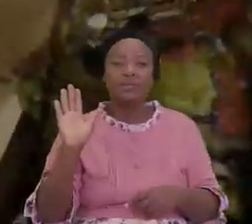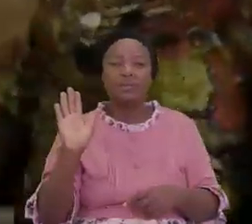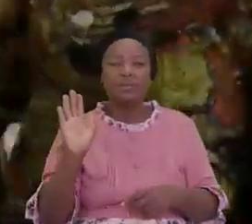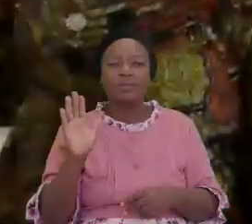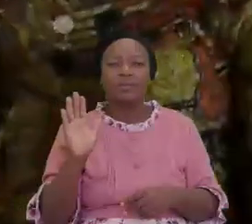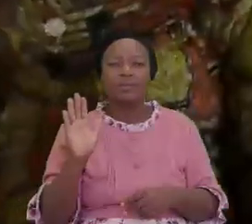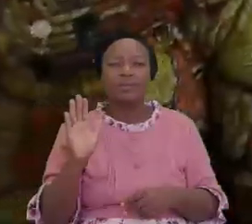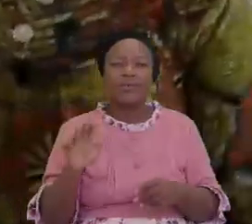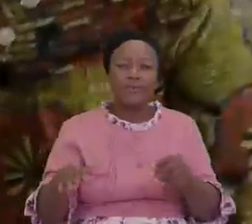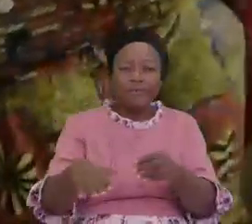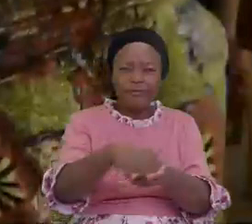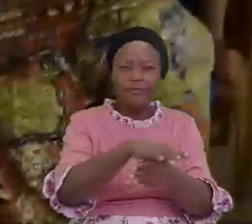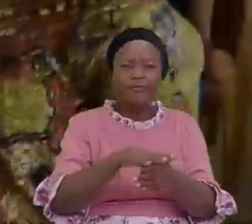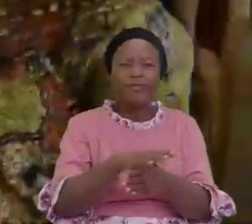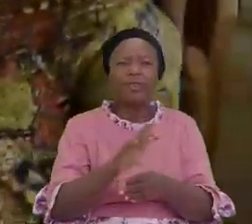fully,